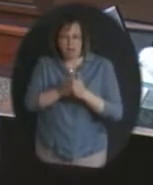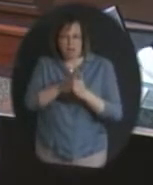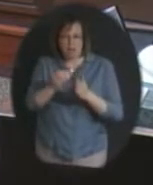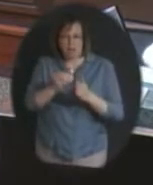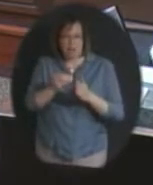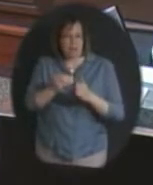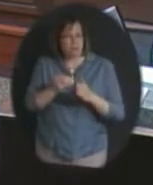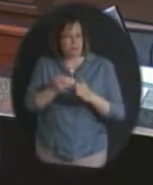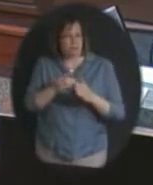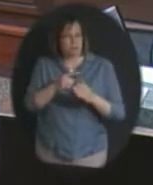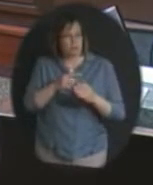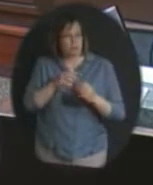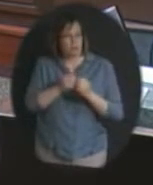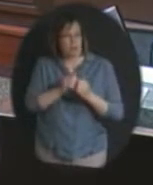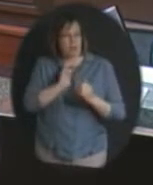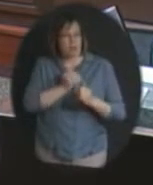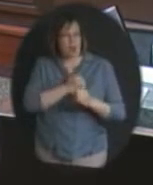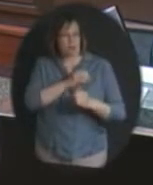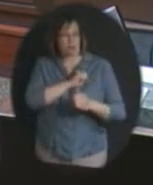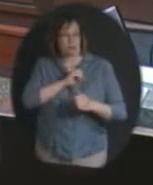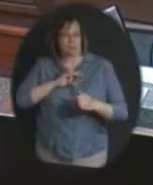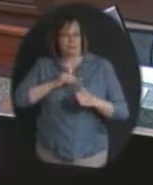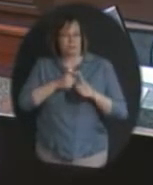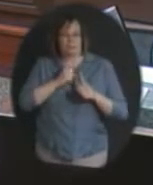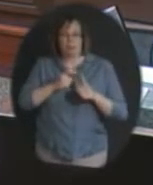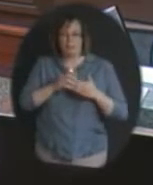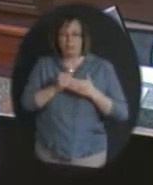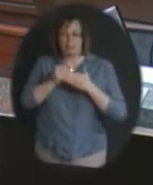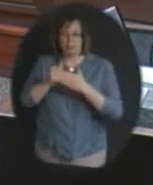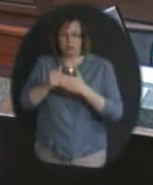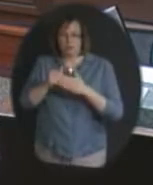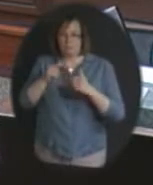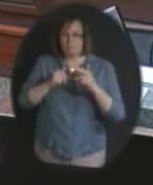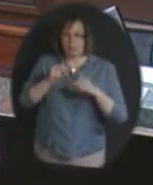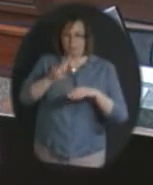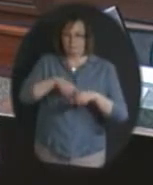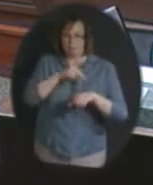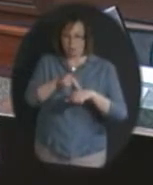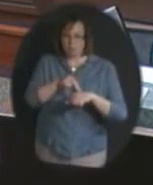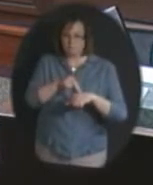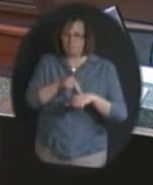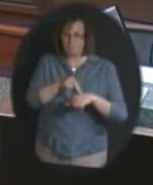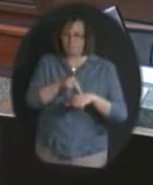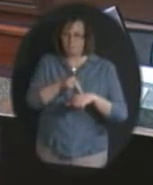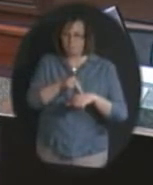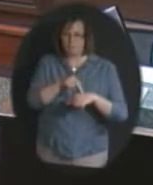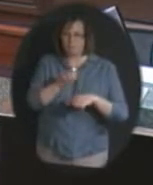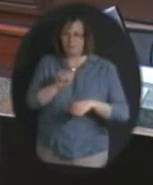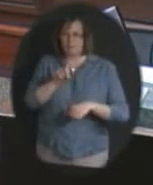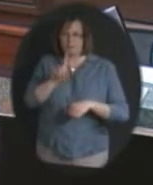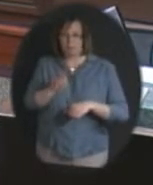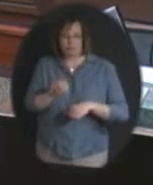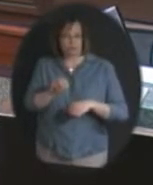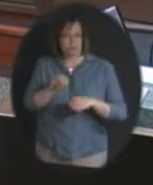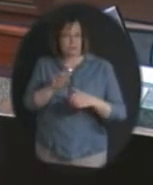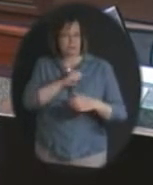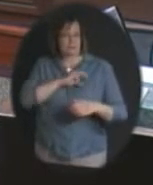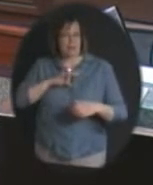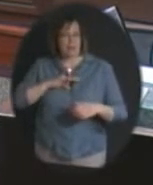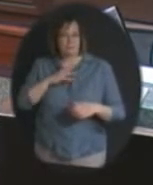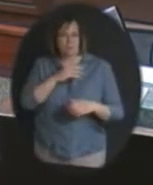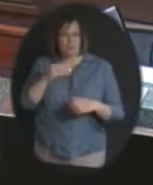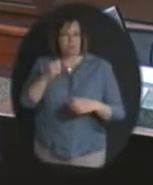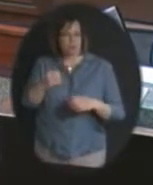de corps on the part of our staff, and that's coming from leadership, building principals, administrative staff.